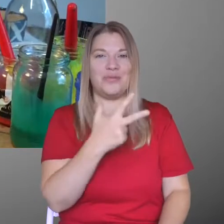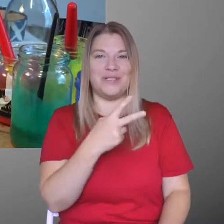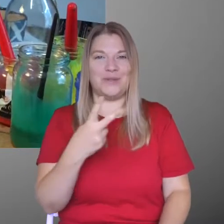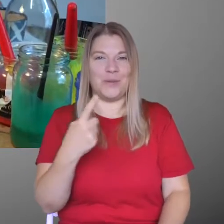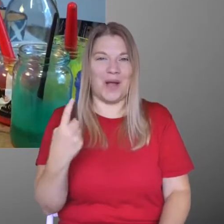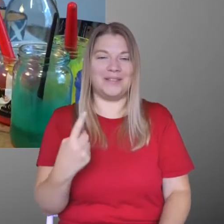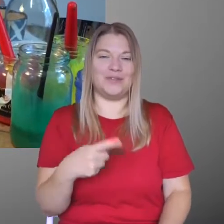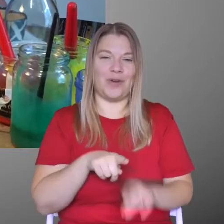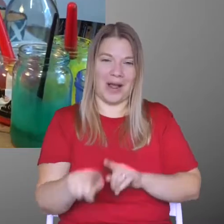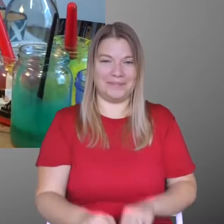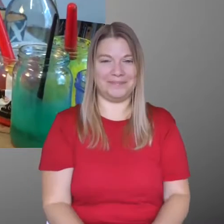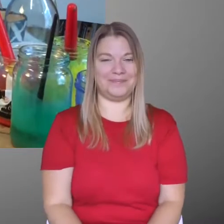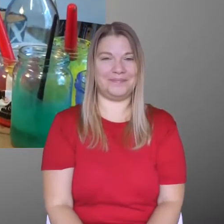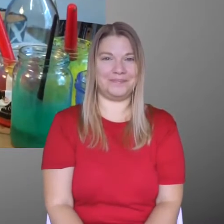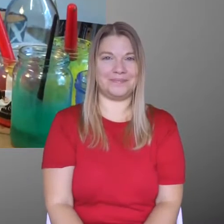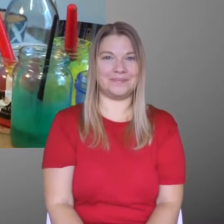1, blow.